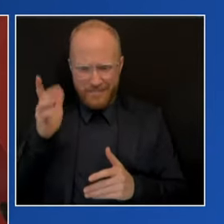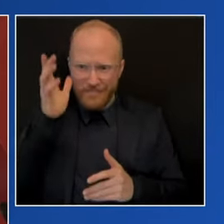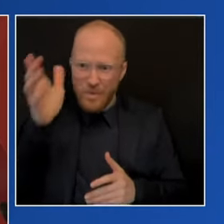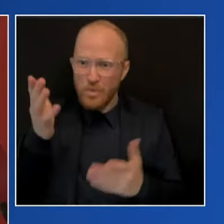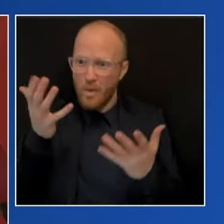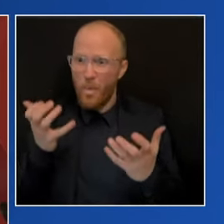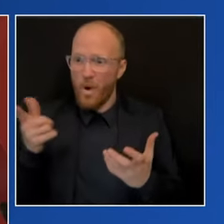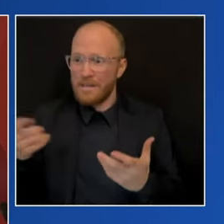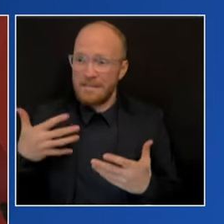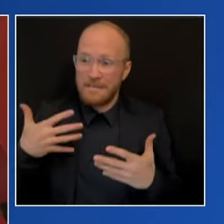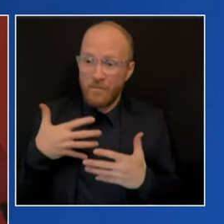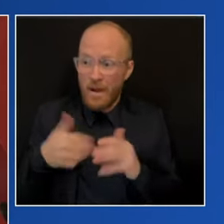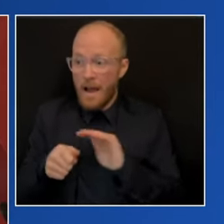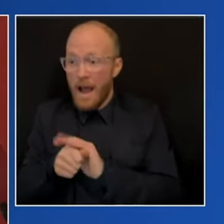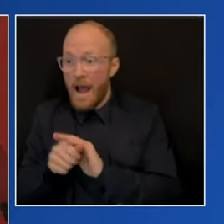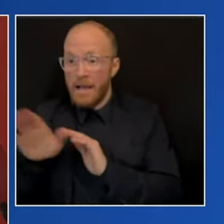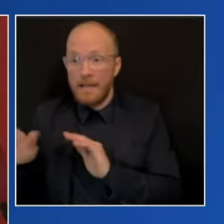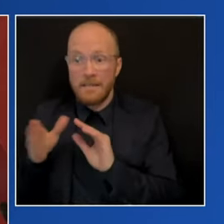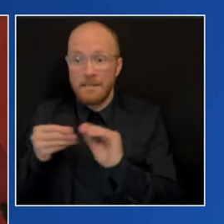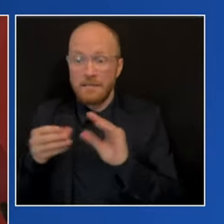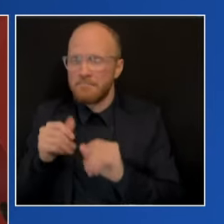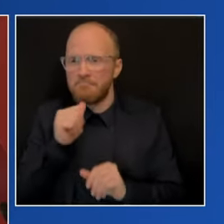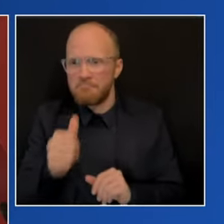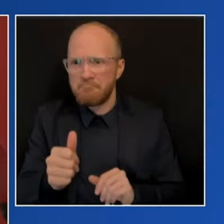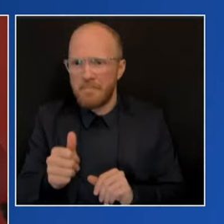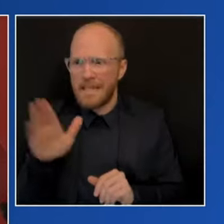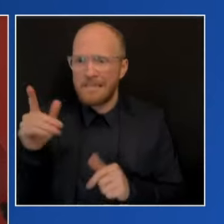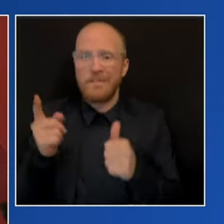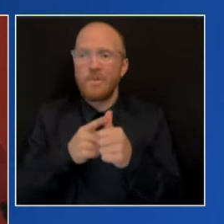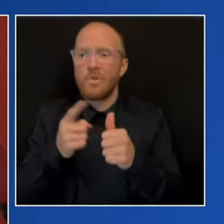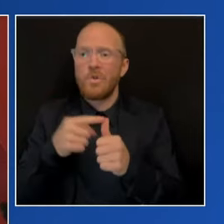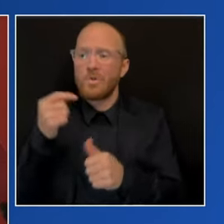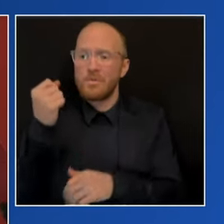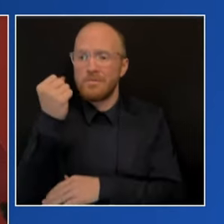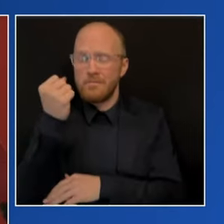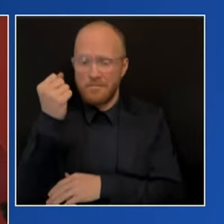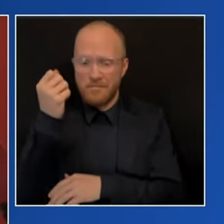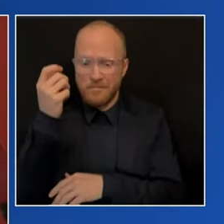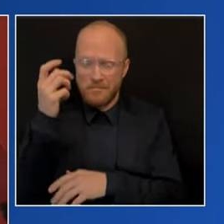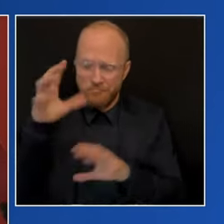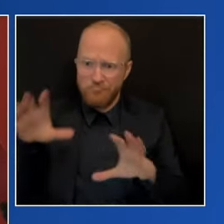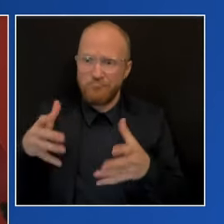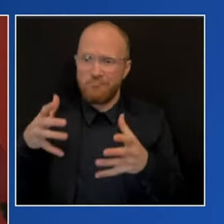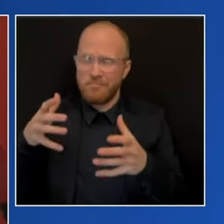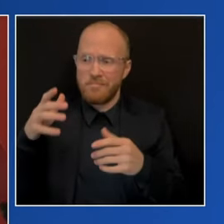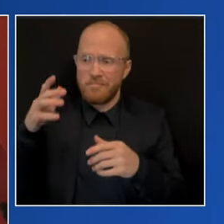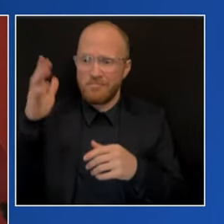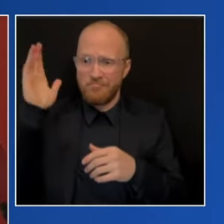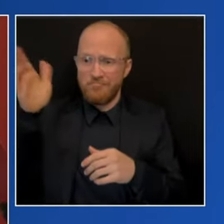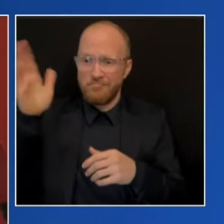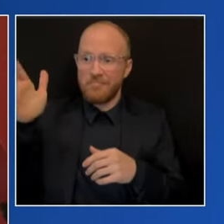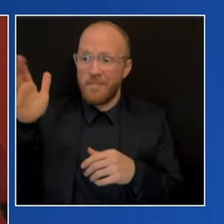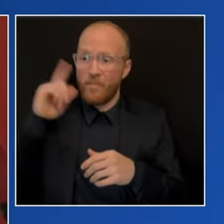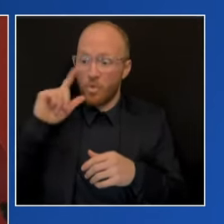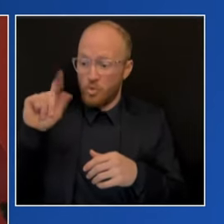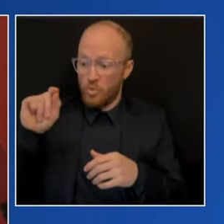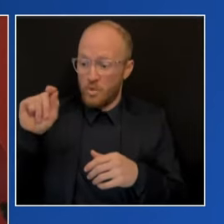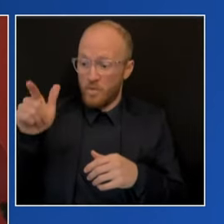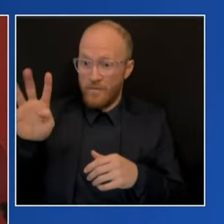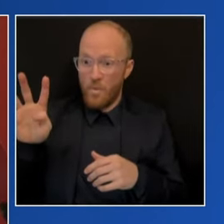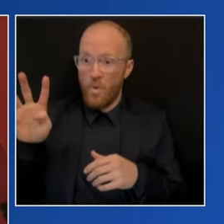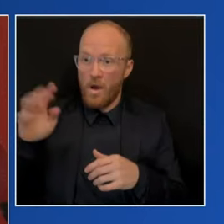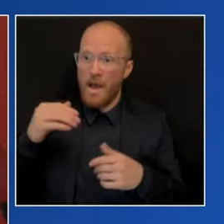the ball. His first rally for the 2024 campaign opened with a choir of January